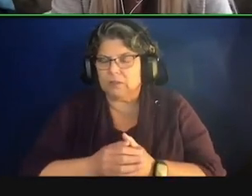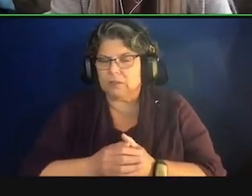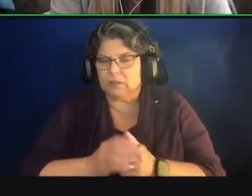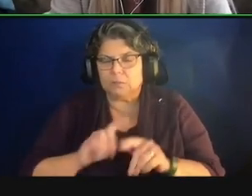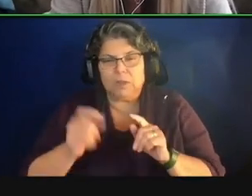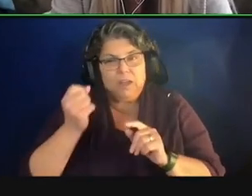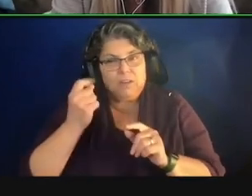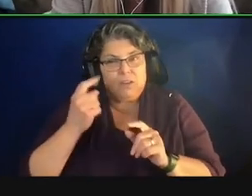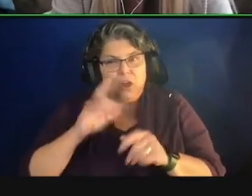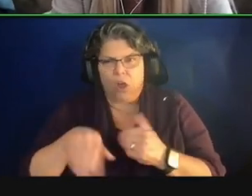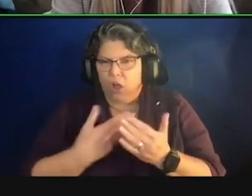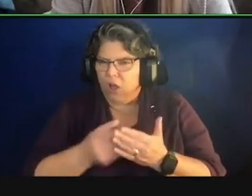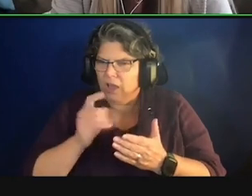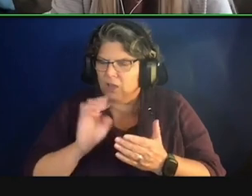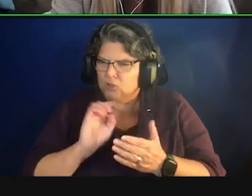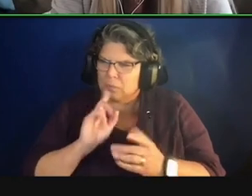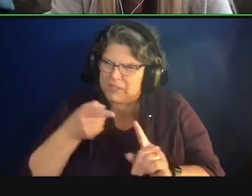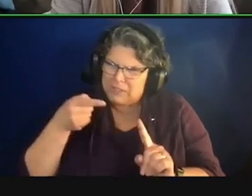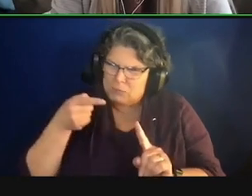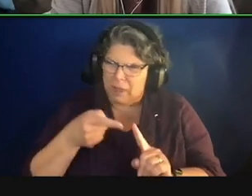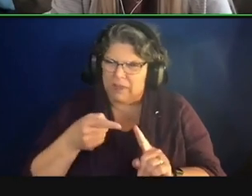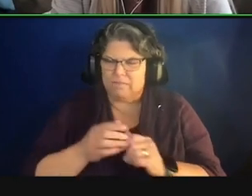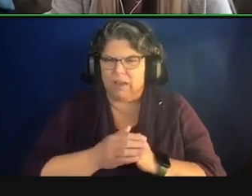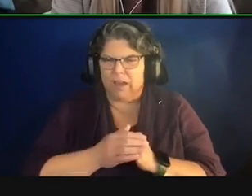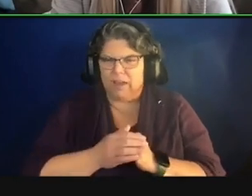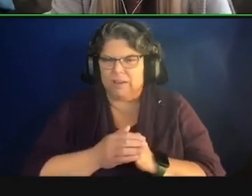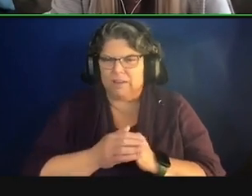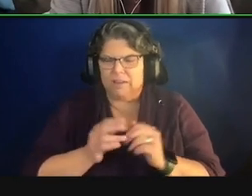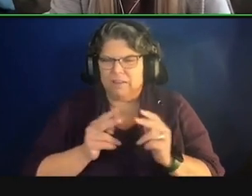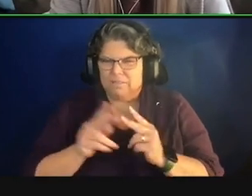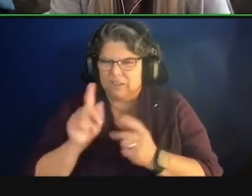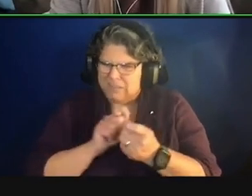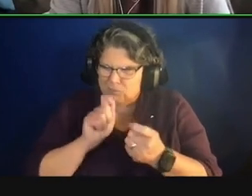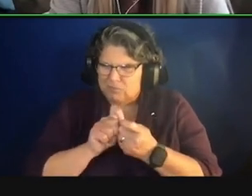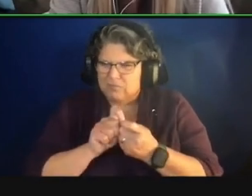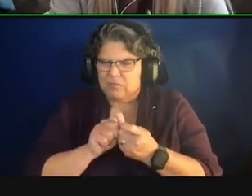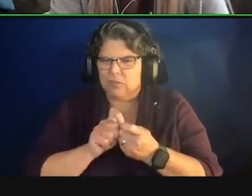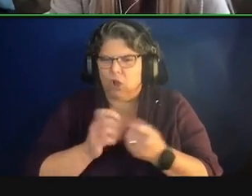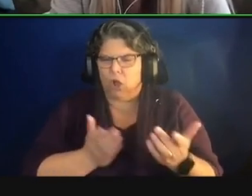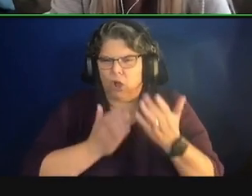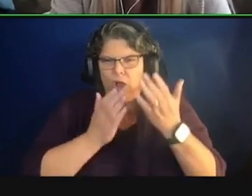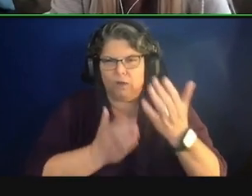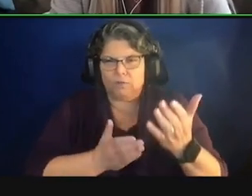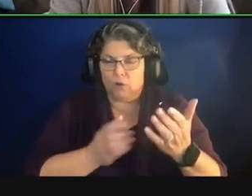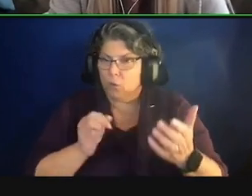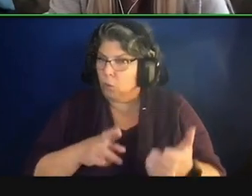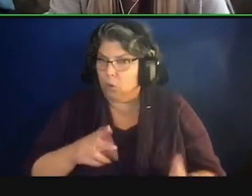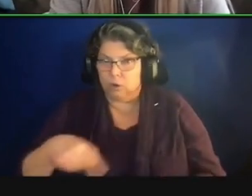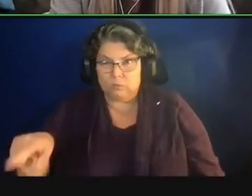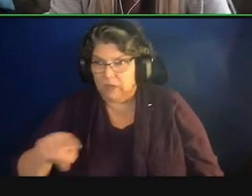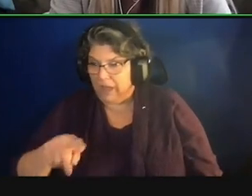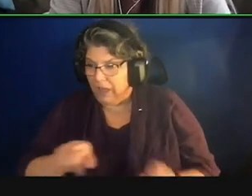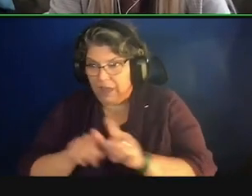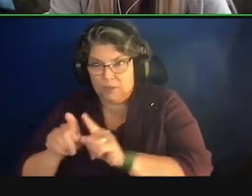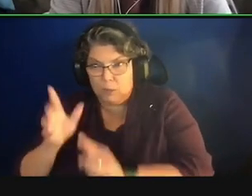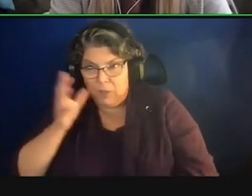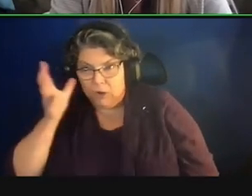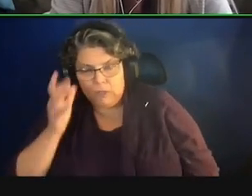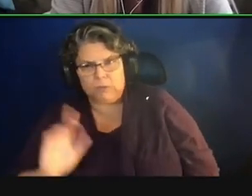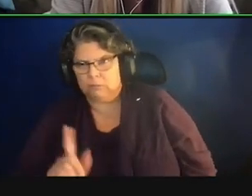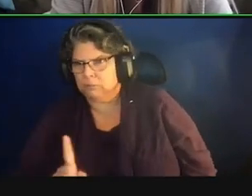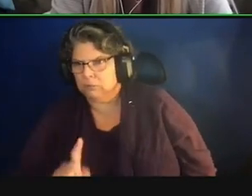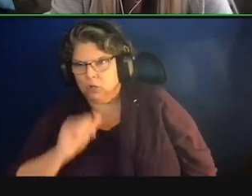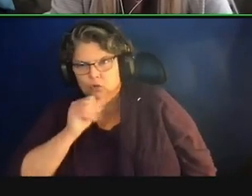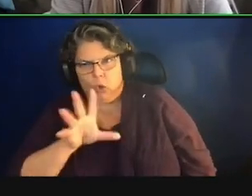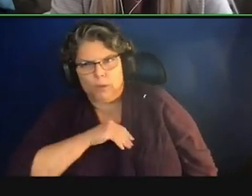be specified. It has to be a highly specific offer, or you as a parent cannot agree to it, because one of the most important